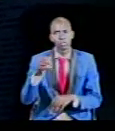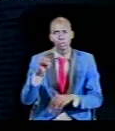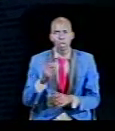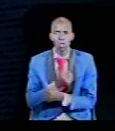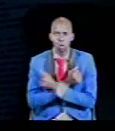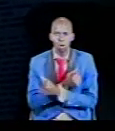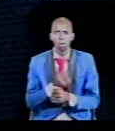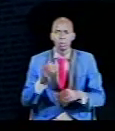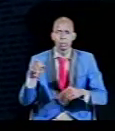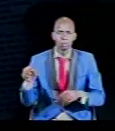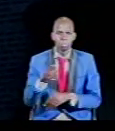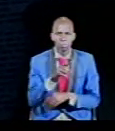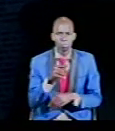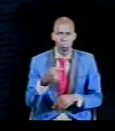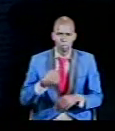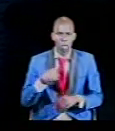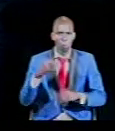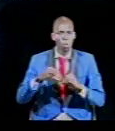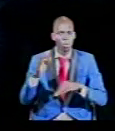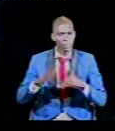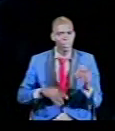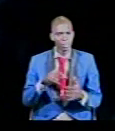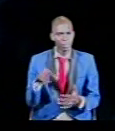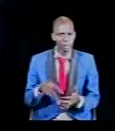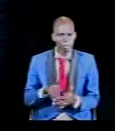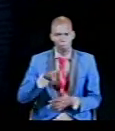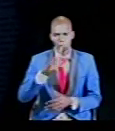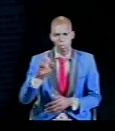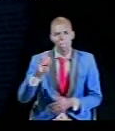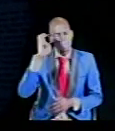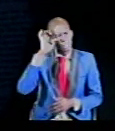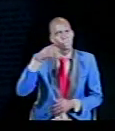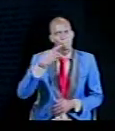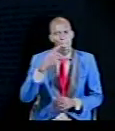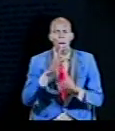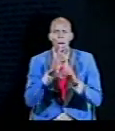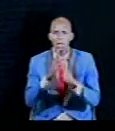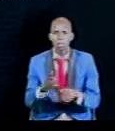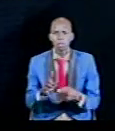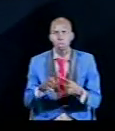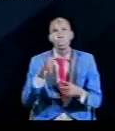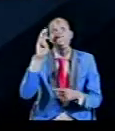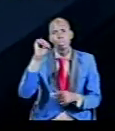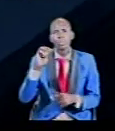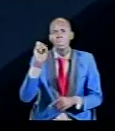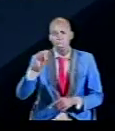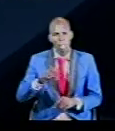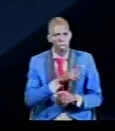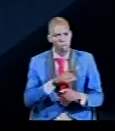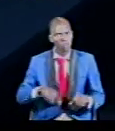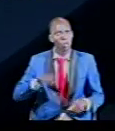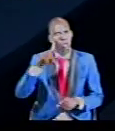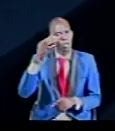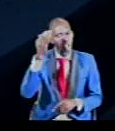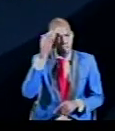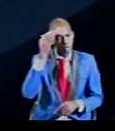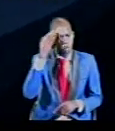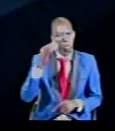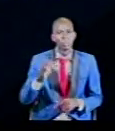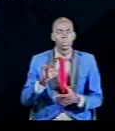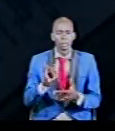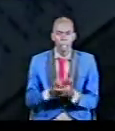He says unto him, yes, Lord, thou knowest that I love thee. He says unto him, feed